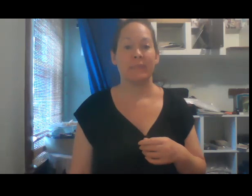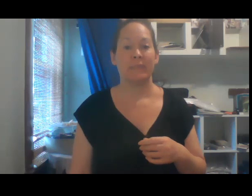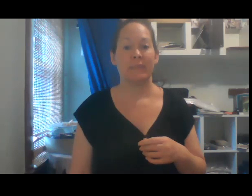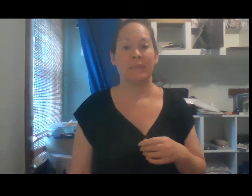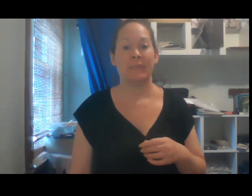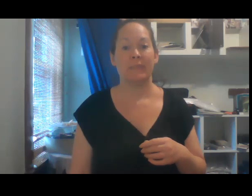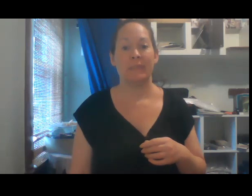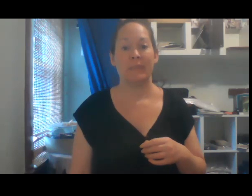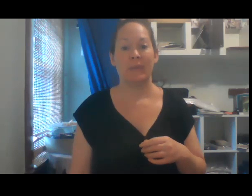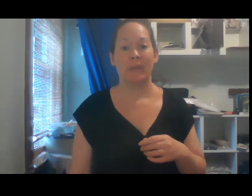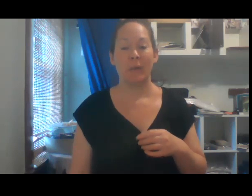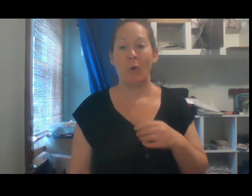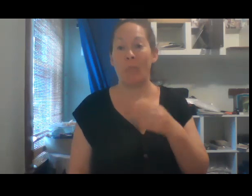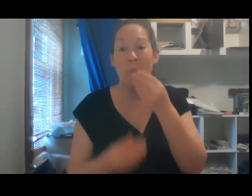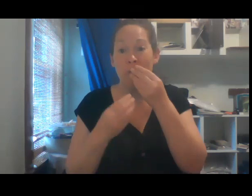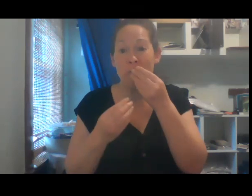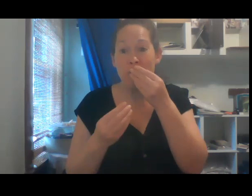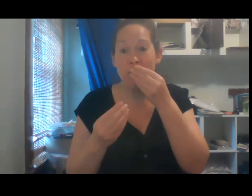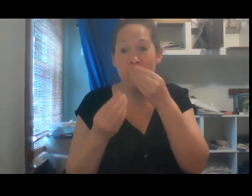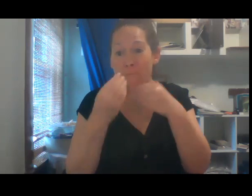can only feed so many of them.